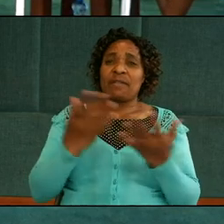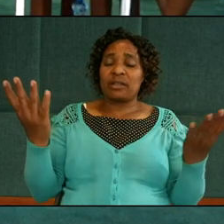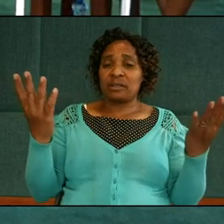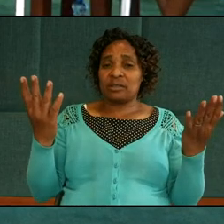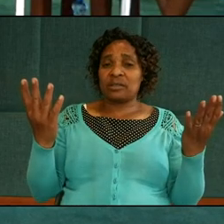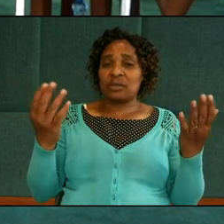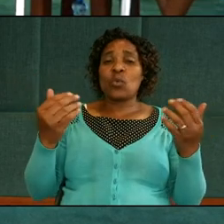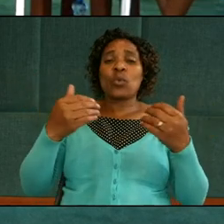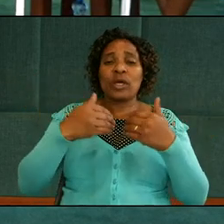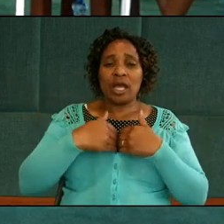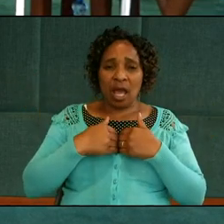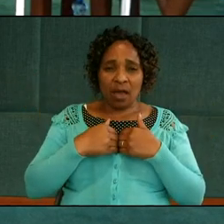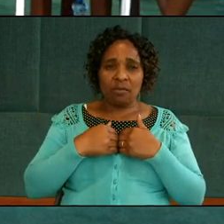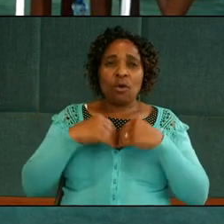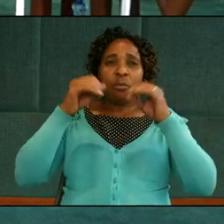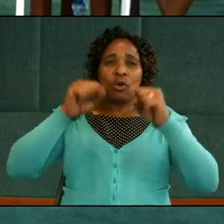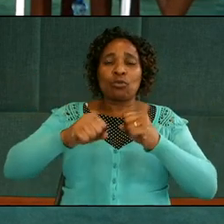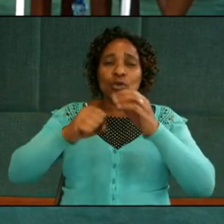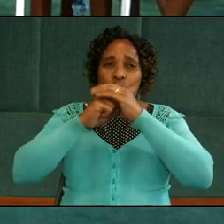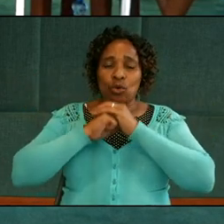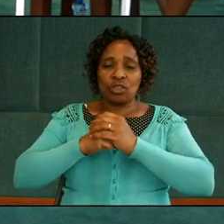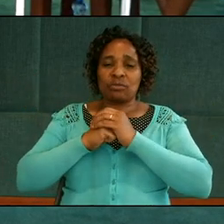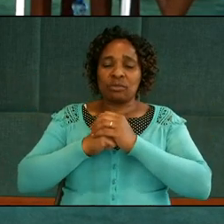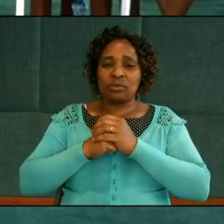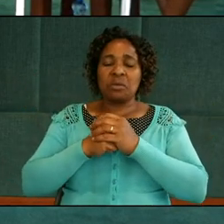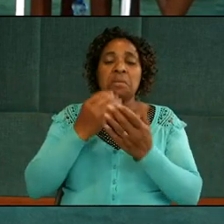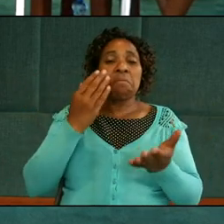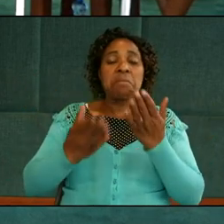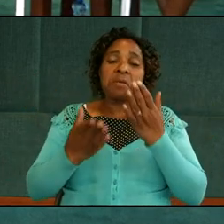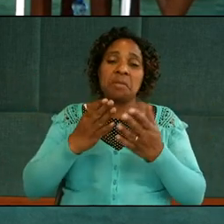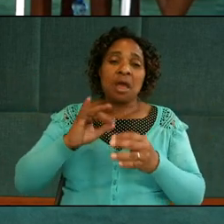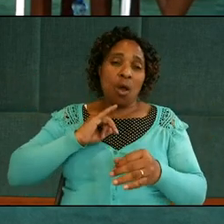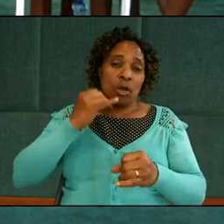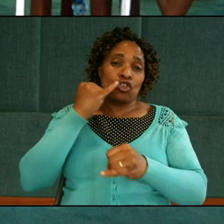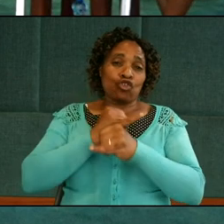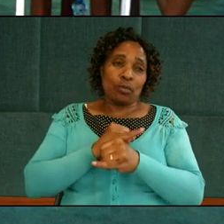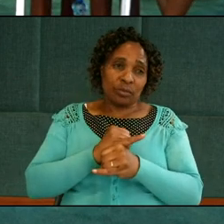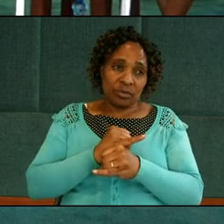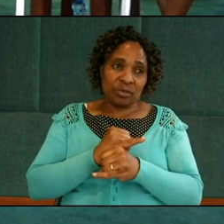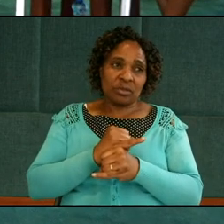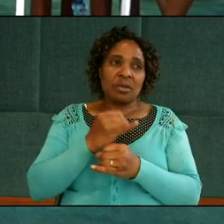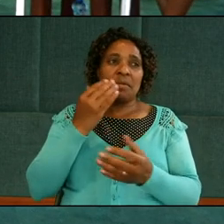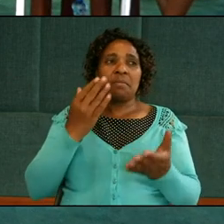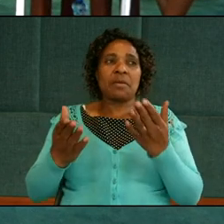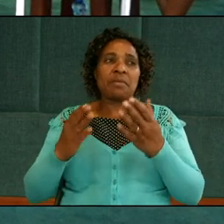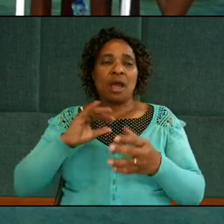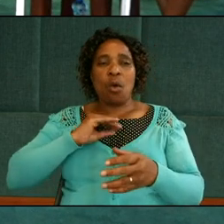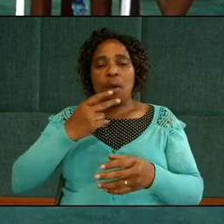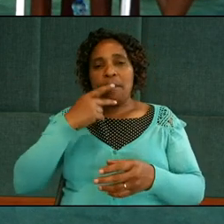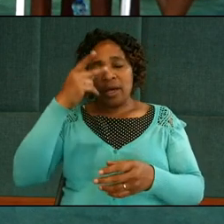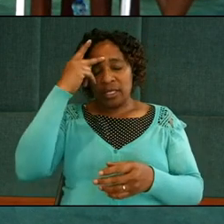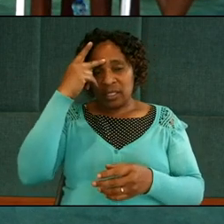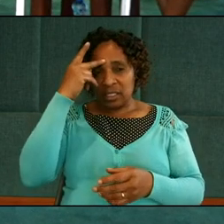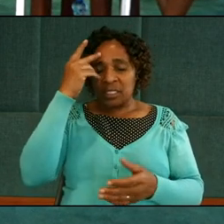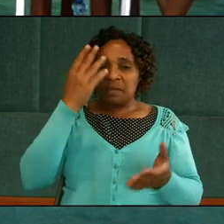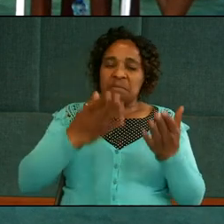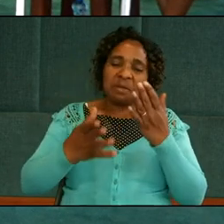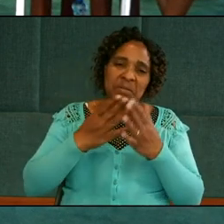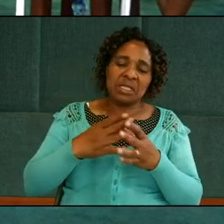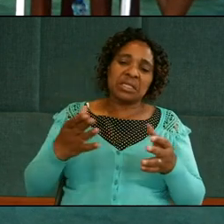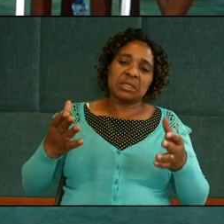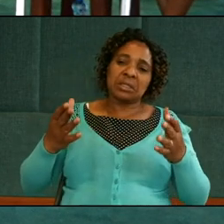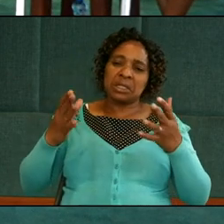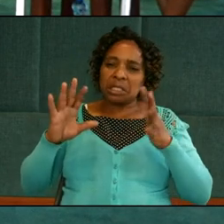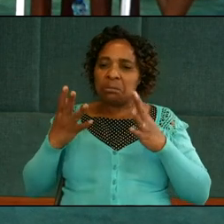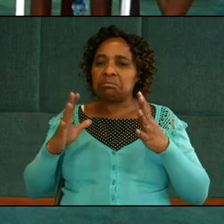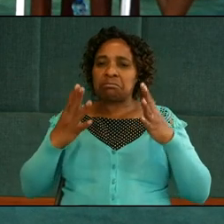we have that we can worship. It may be our jobs, may be our parents, it may be celebrities, the